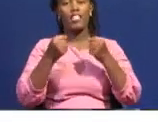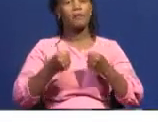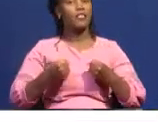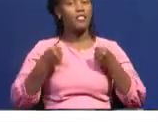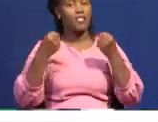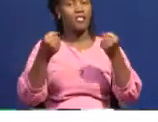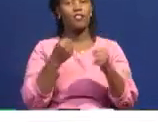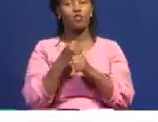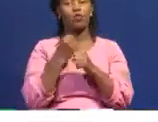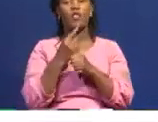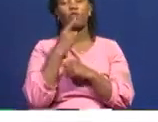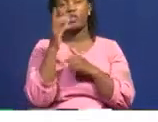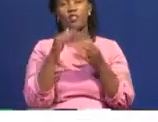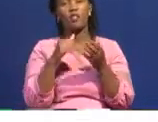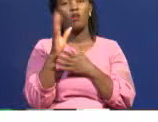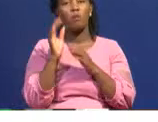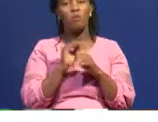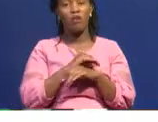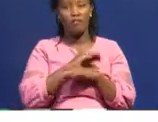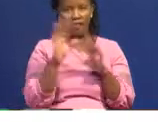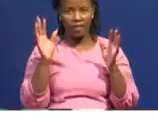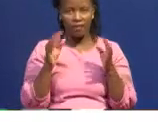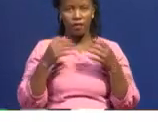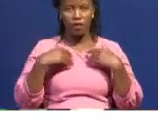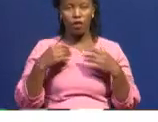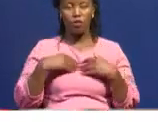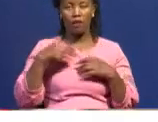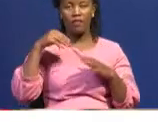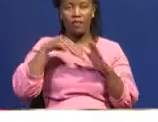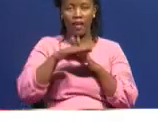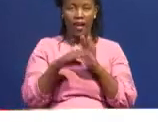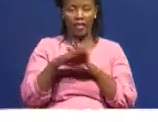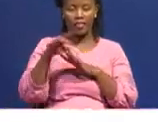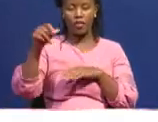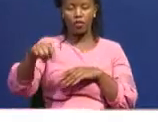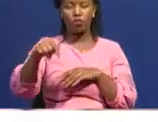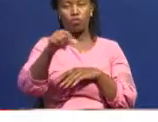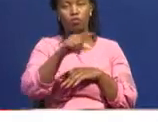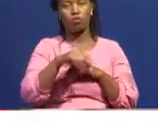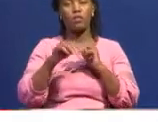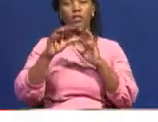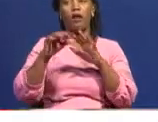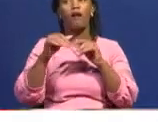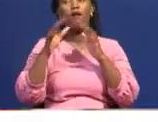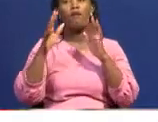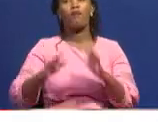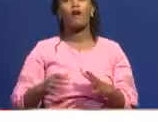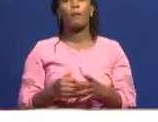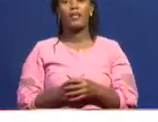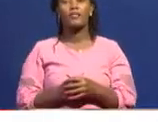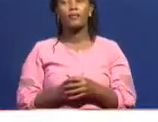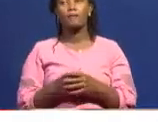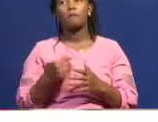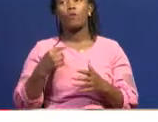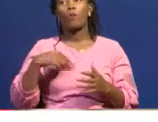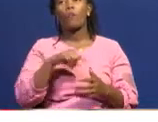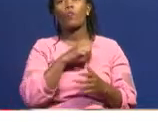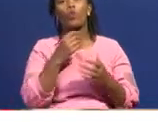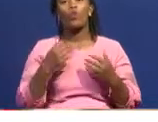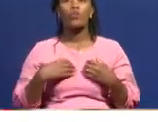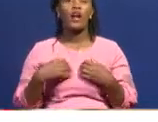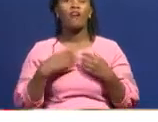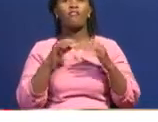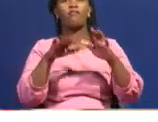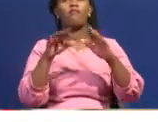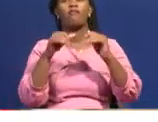make them more effective in addressing certified seeds access by farmers. I'd like to move farmers, maybe up to 60-70% of them